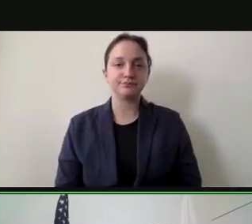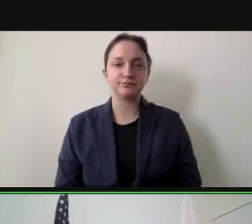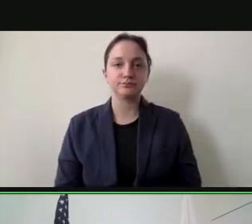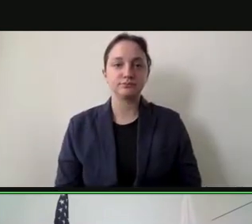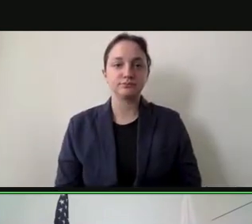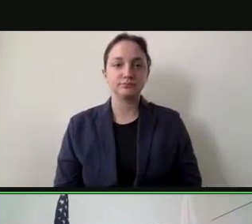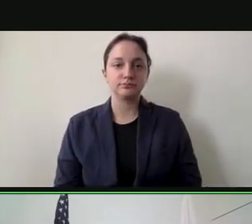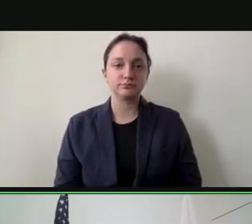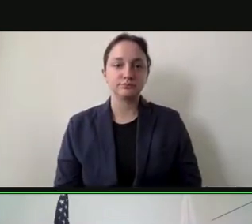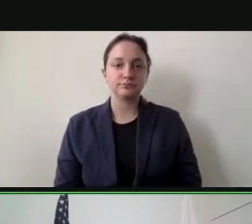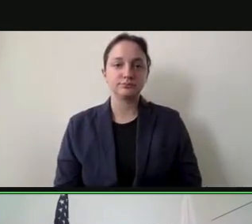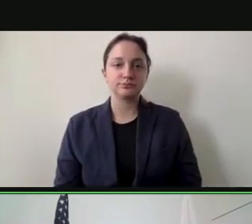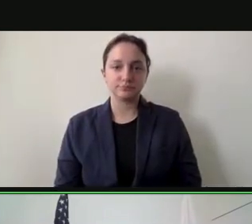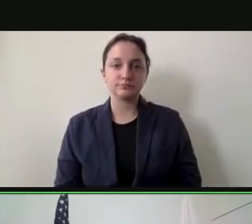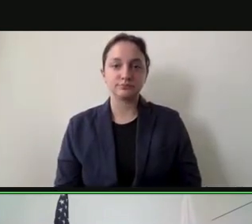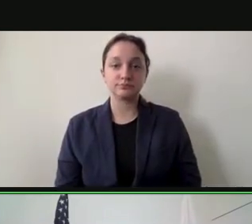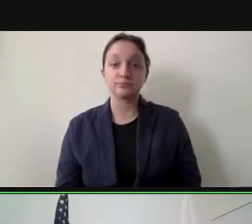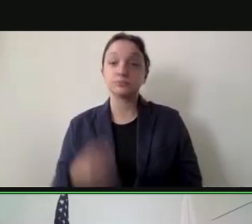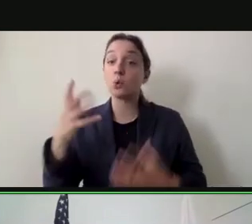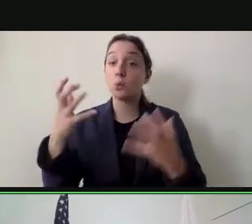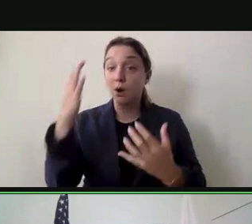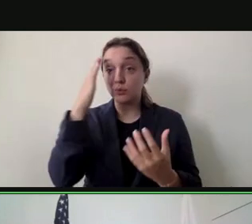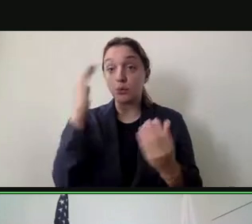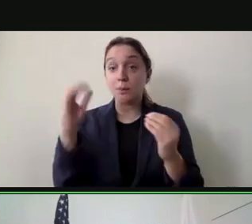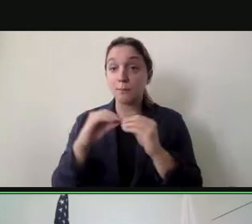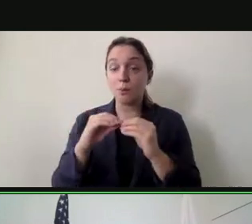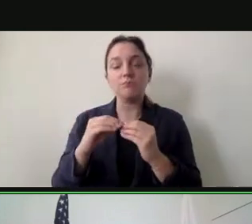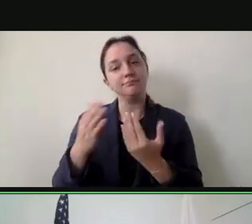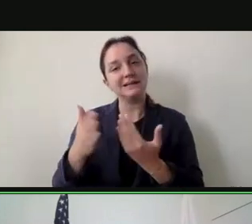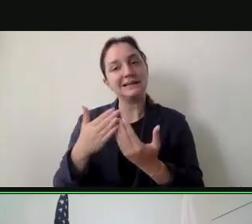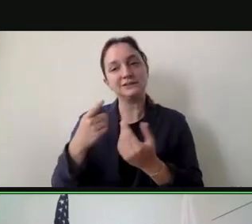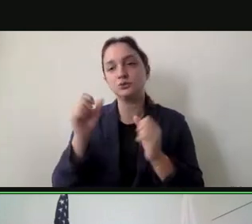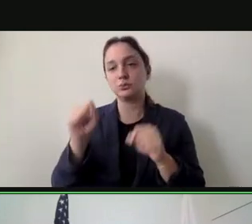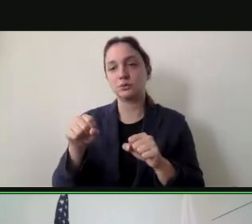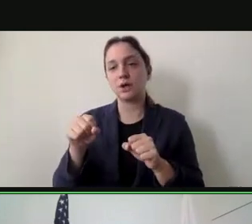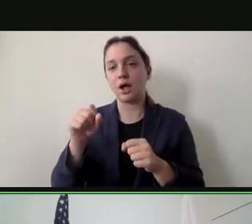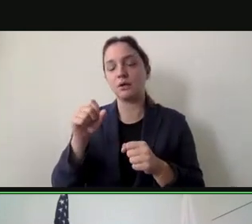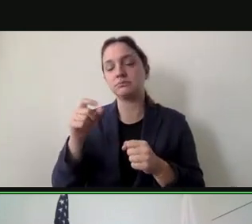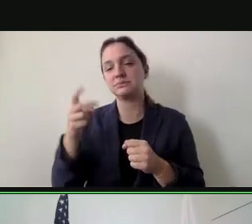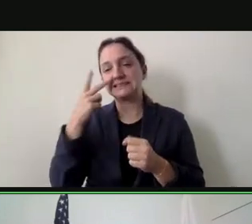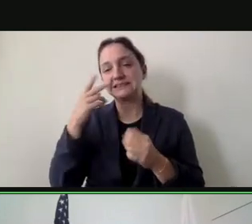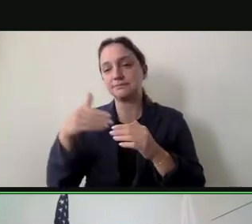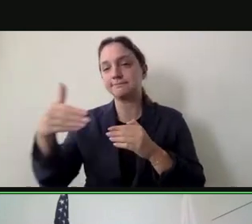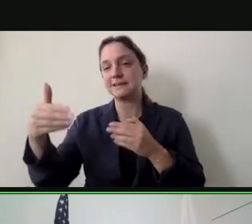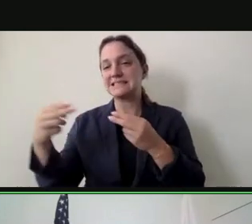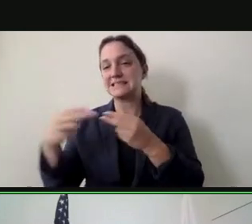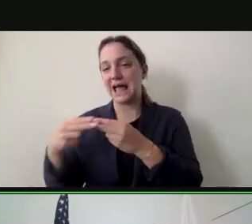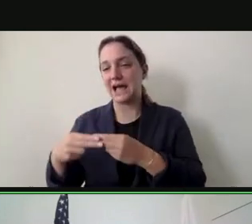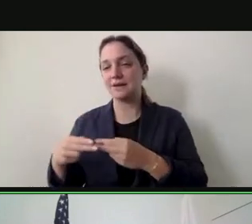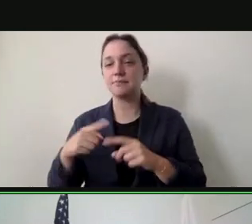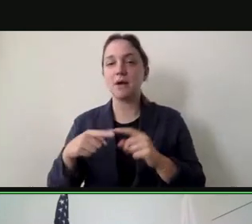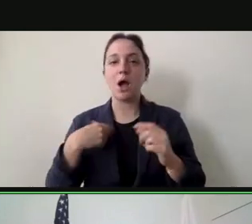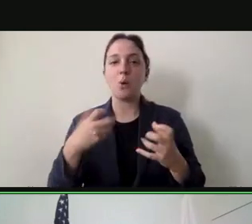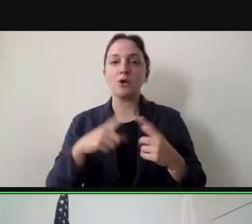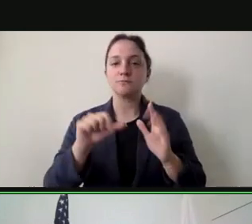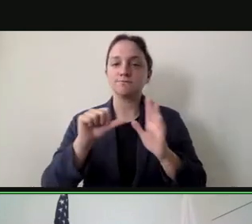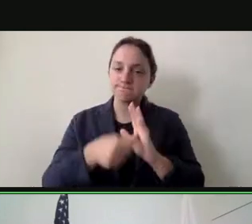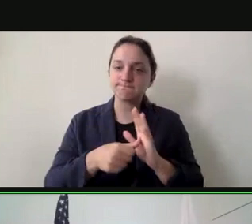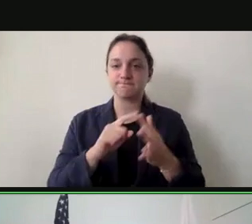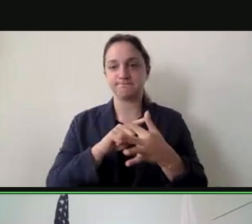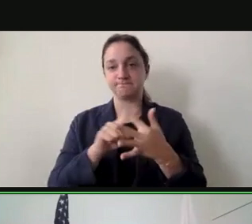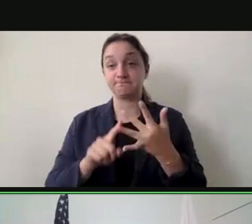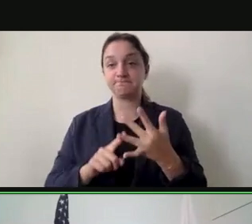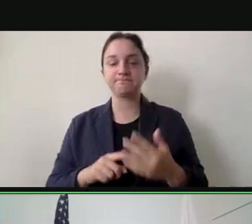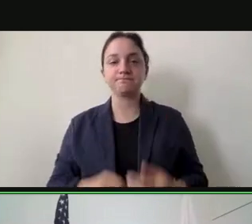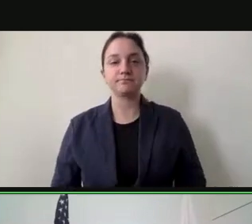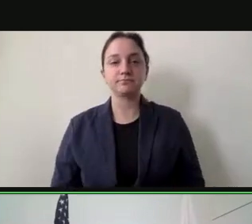and pointers to where you can find more information on this in the slides ahead, but just want to note a couple things. One is the big idea